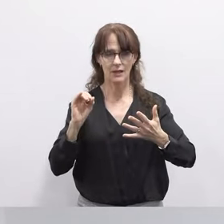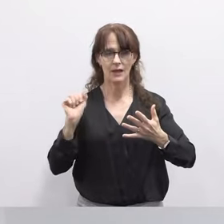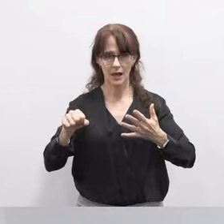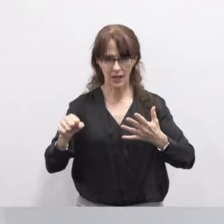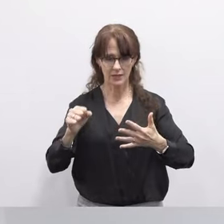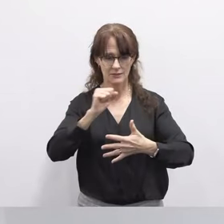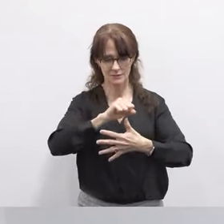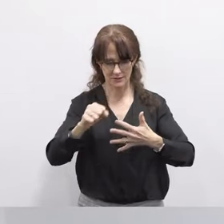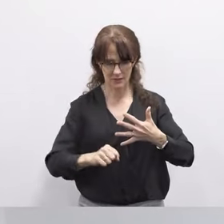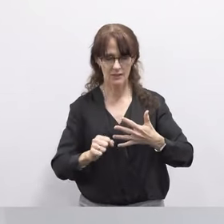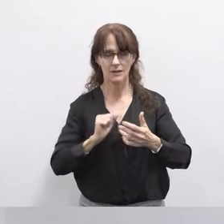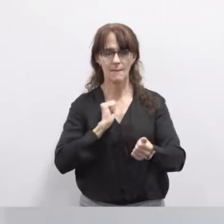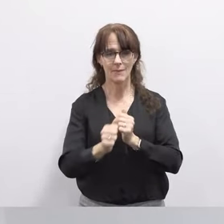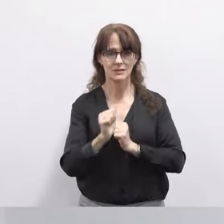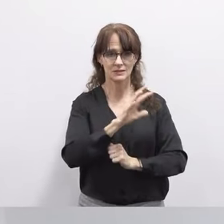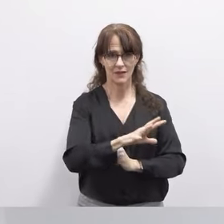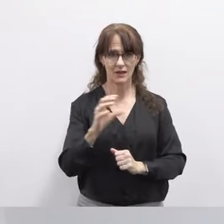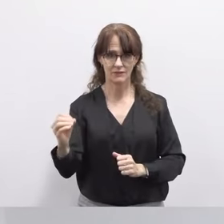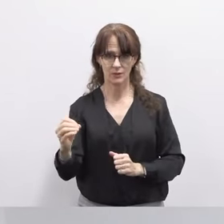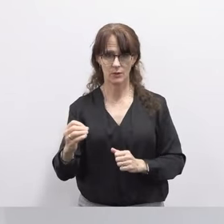passes 5-0.